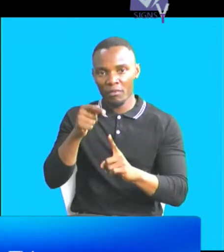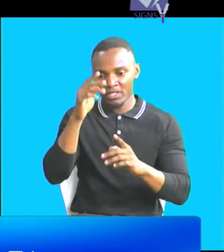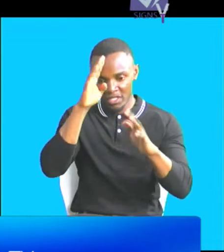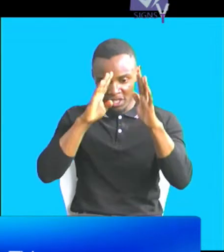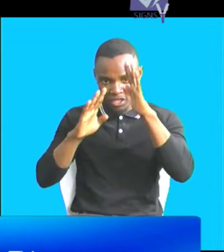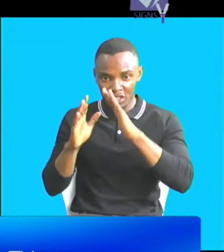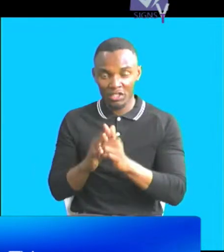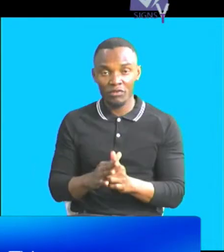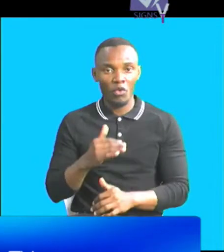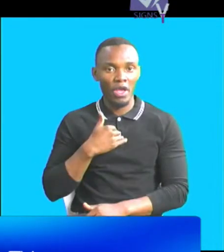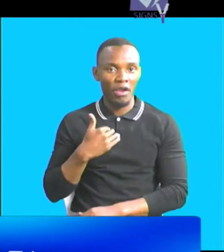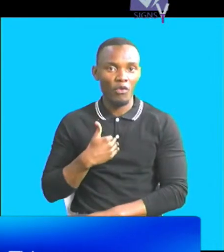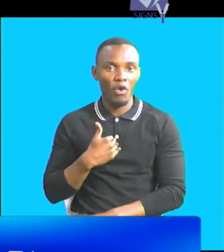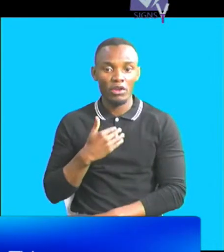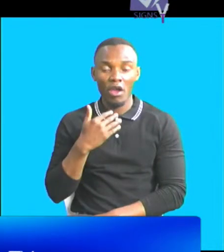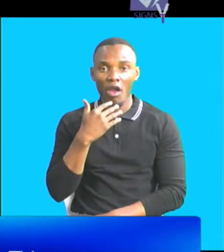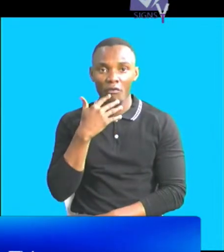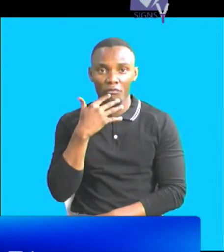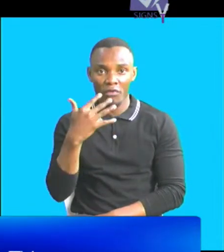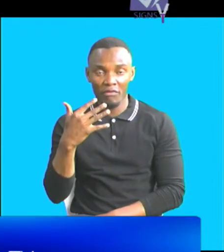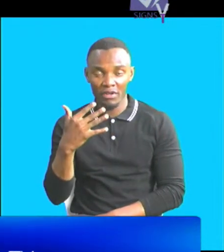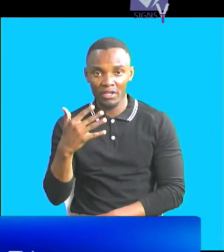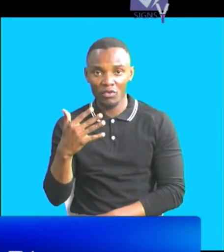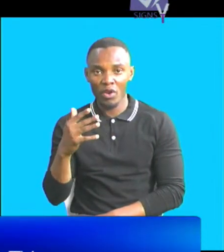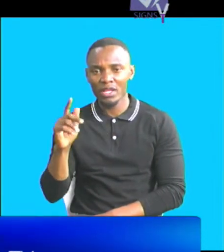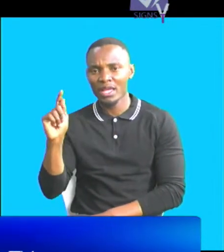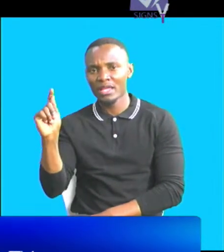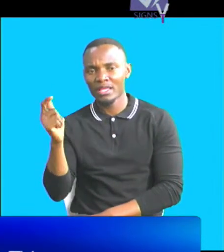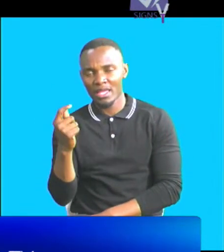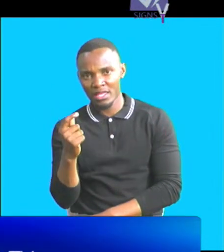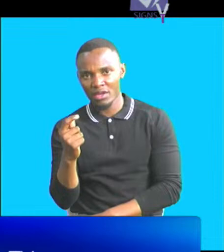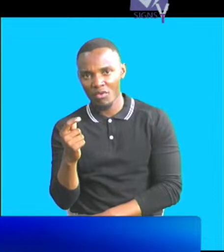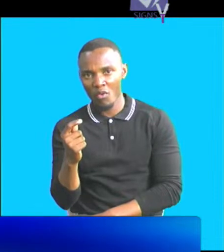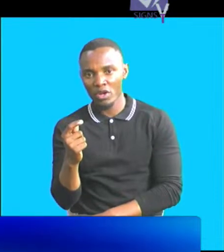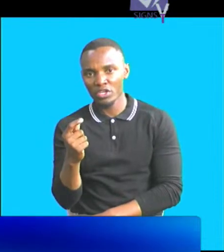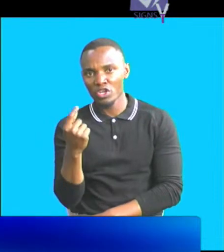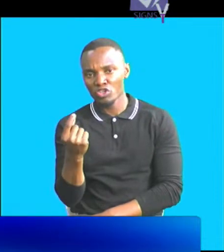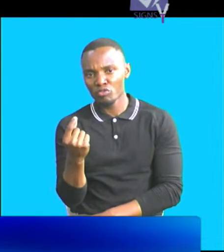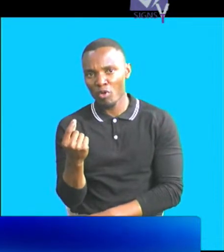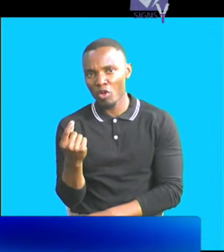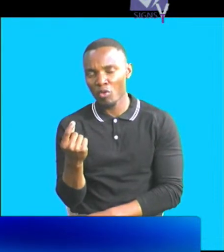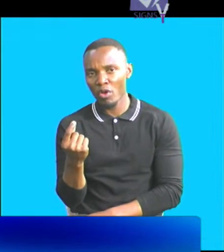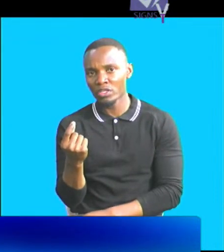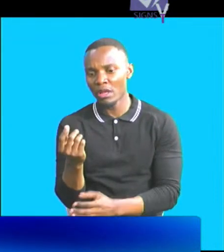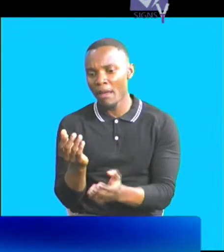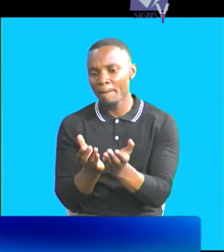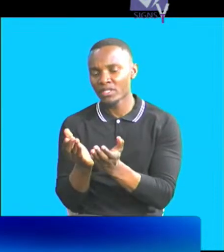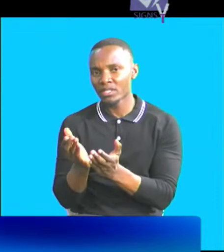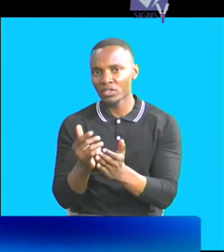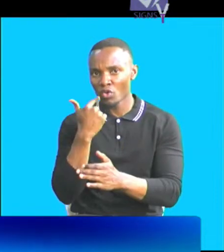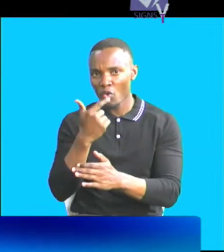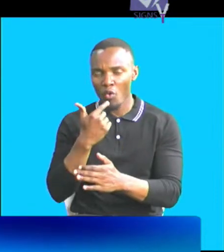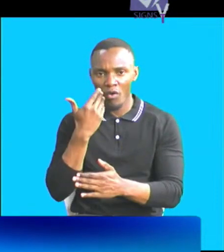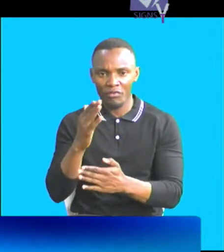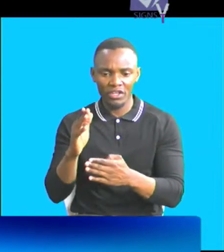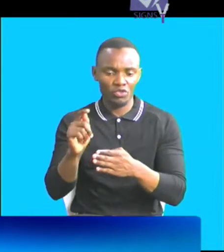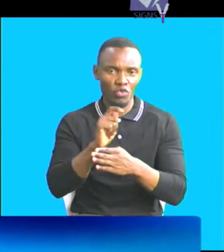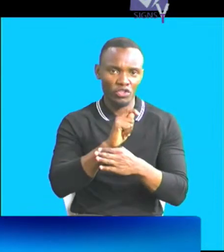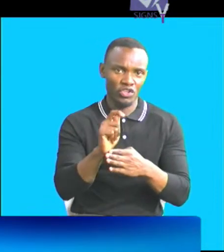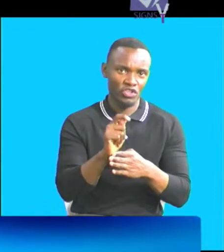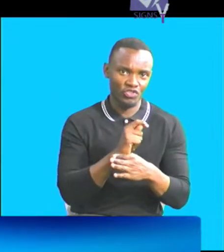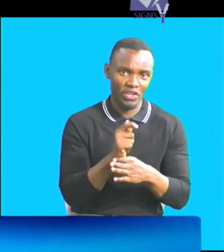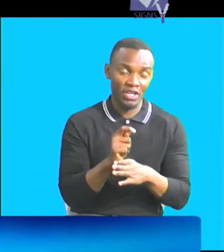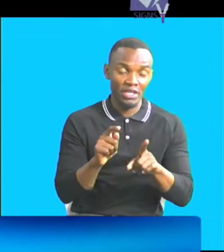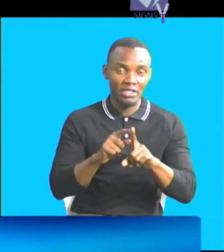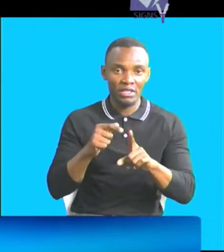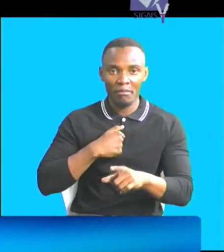We have over 500 Kenyan MSMEs in this tent who have gone through an intense training, and I